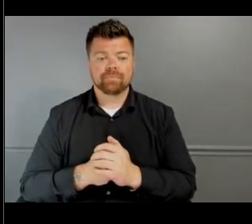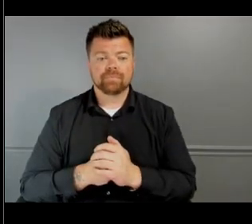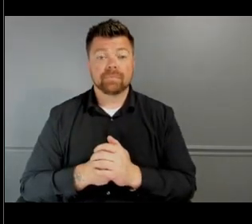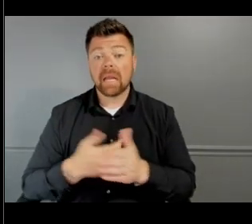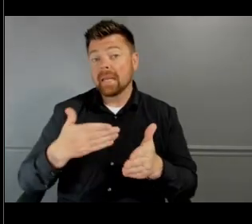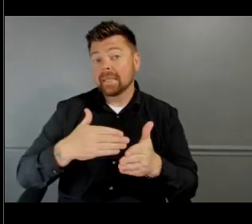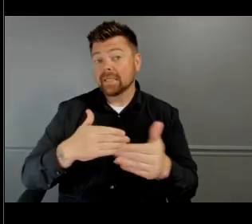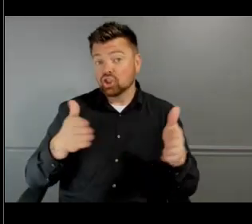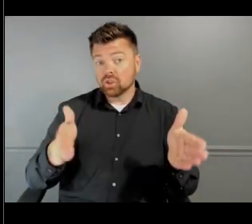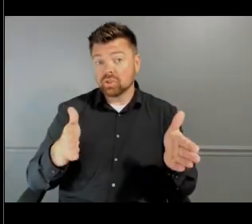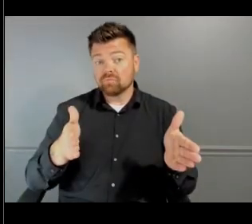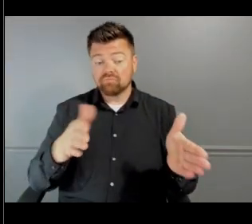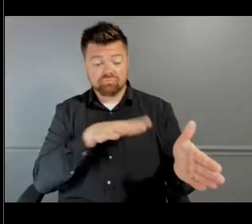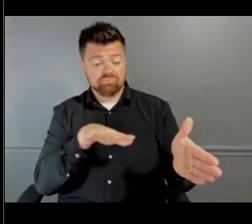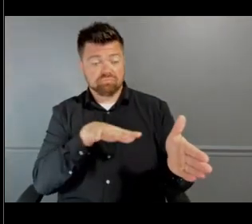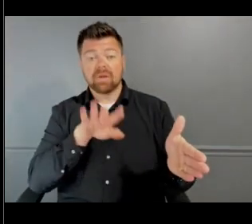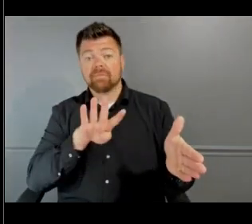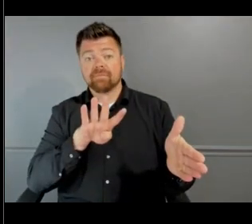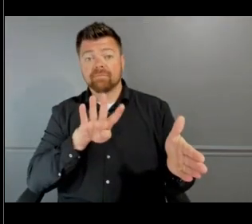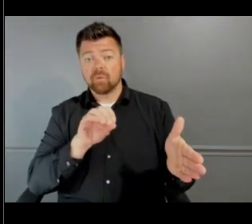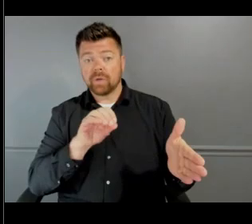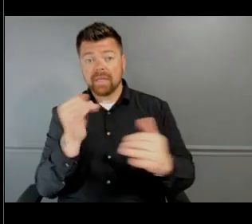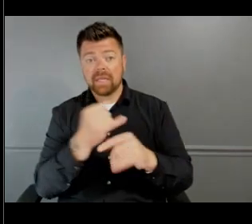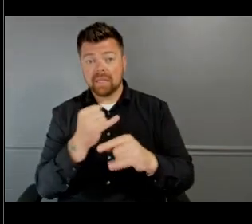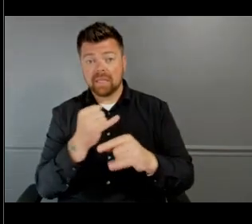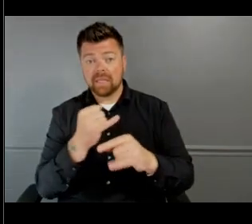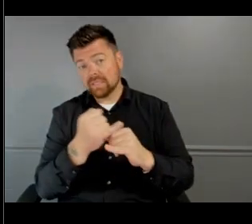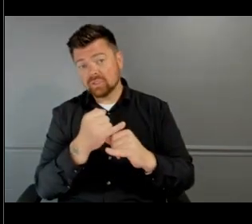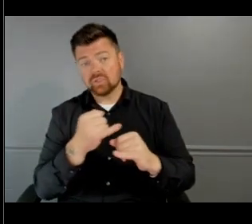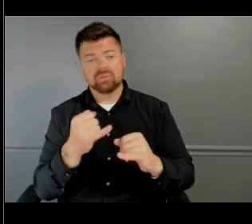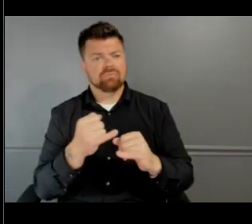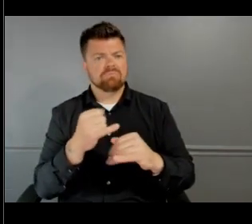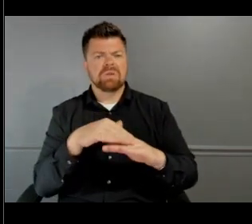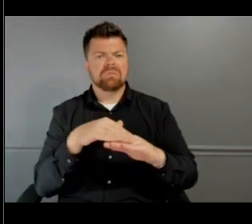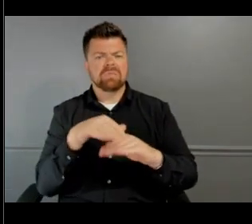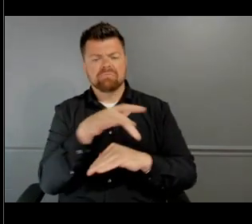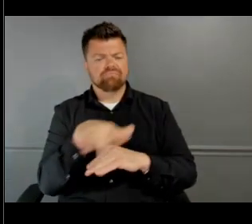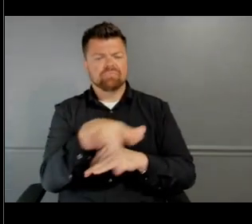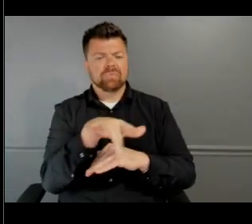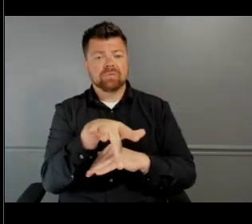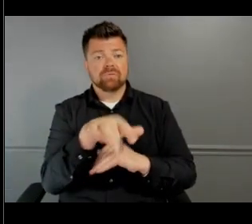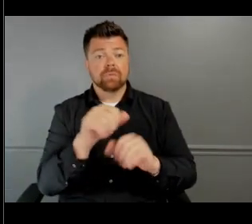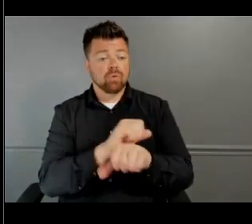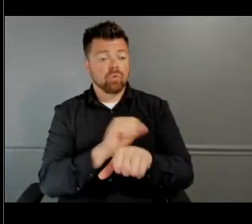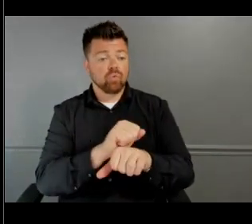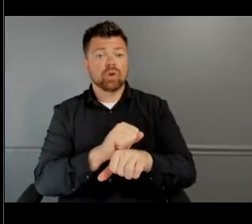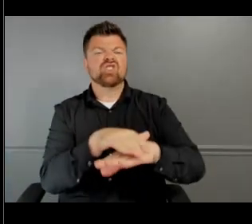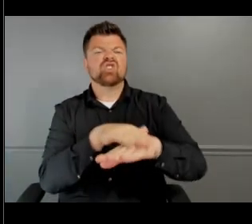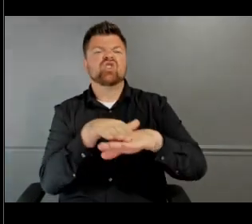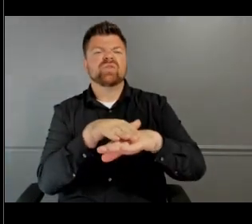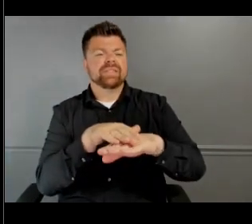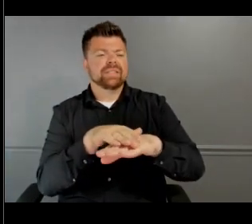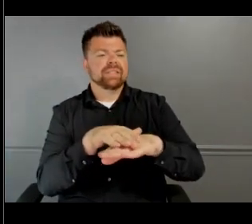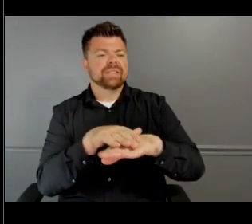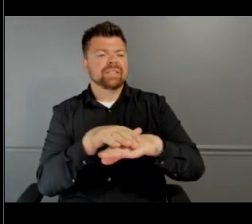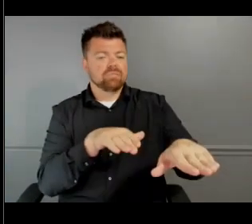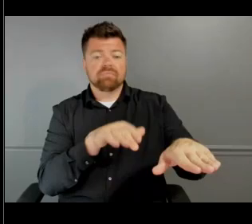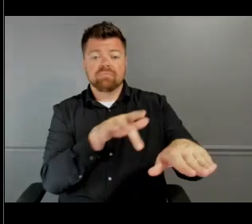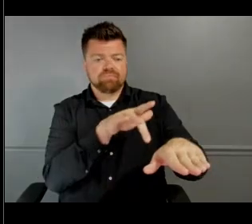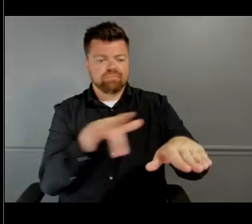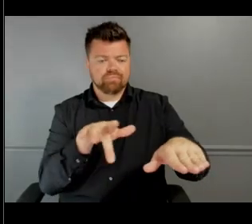kitchens, where the 40-inch minimum of clearance is required between work surfaces, in the presentation it